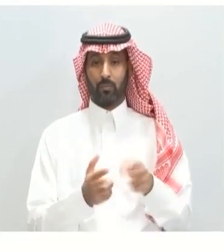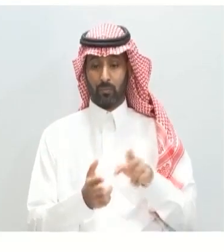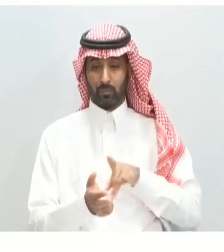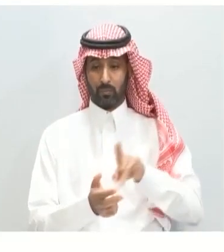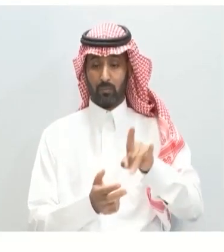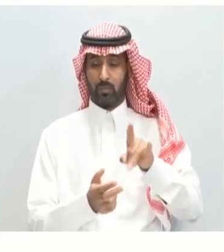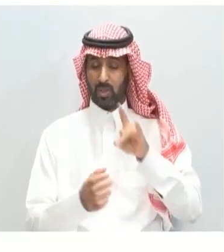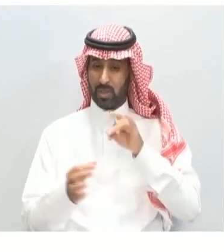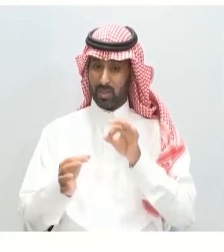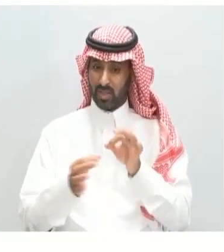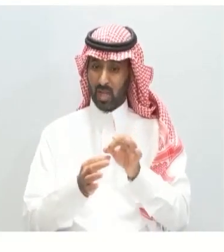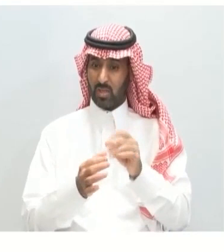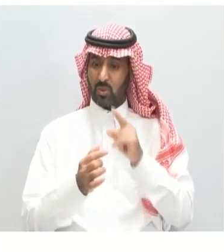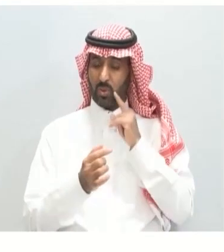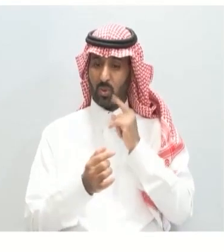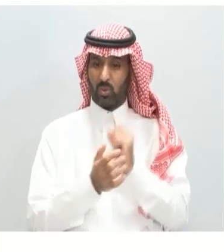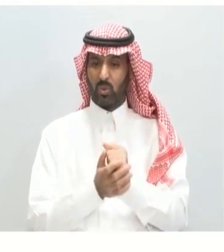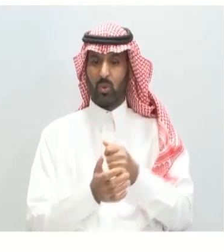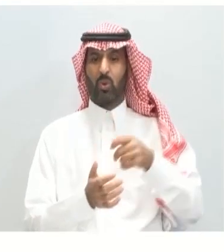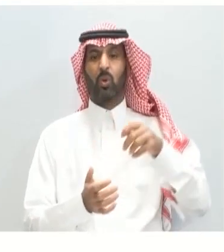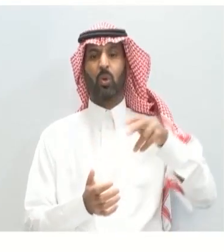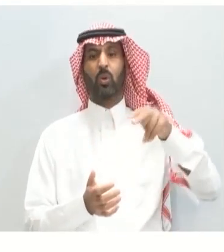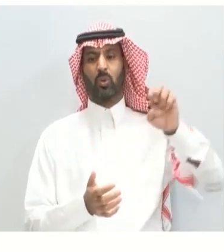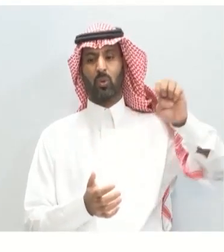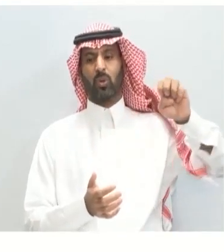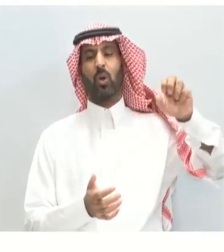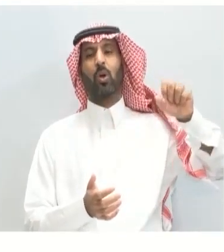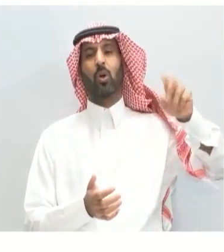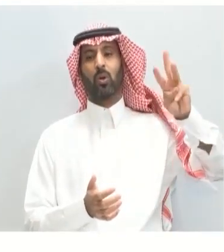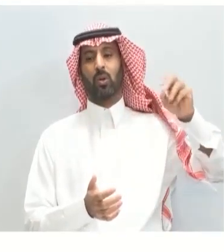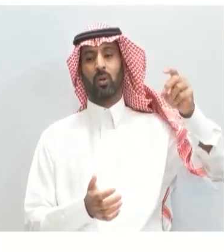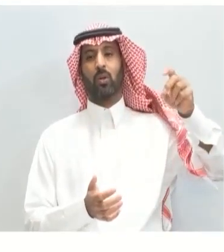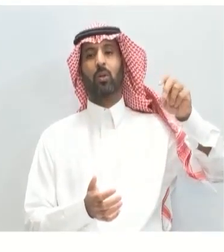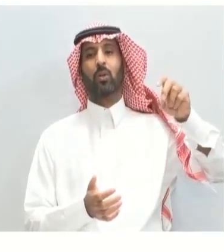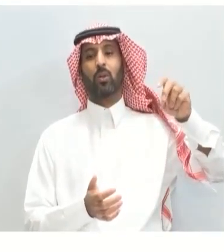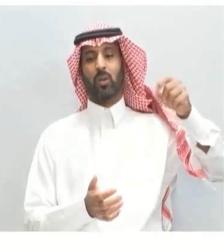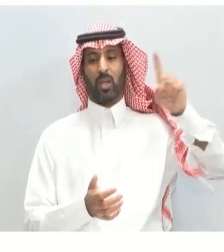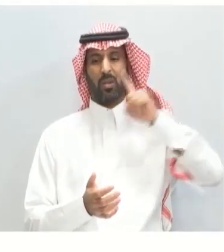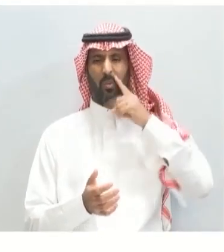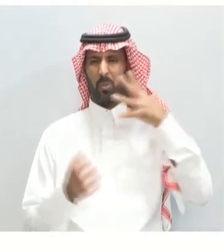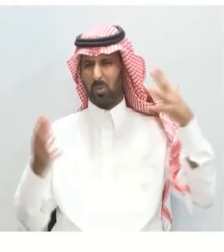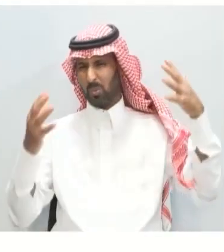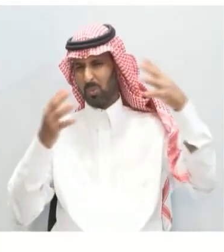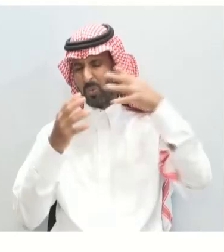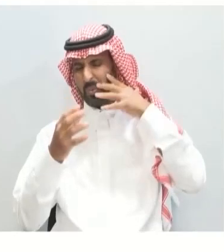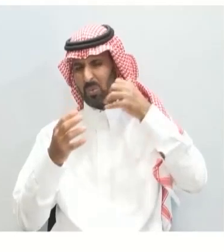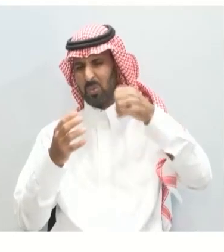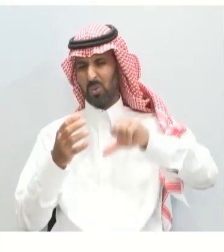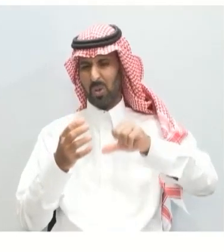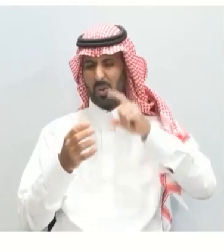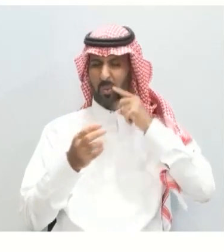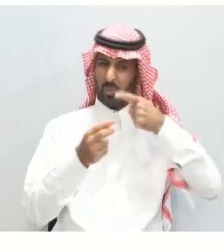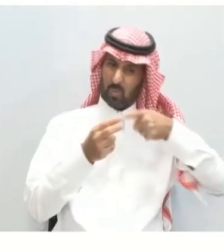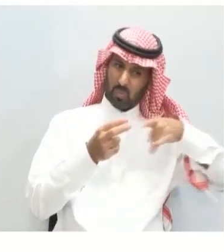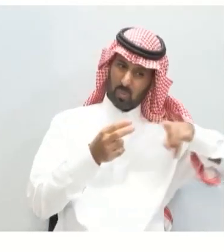we were close to New Delhi, they said there was bad weather and that we would have to circle. We